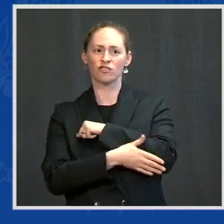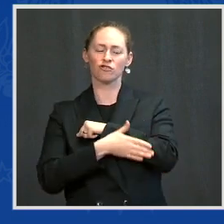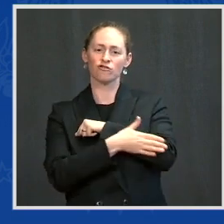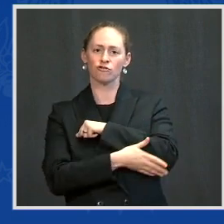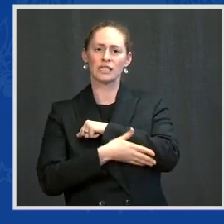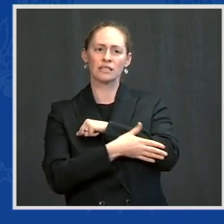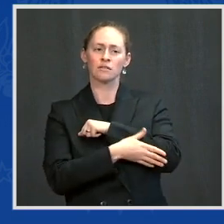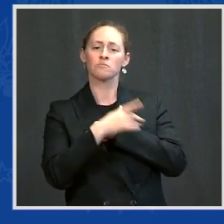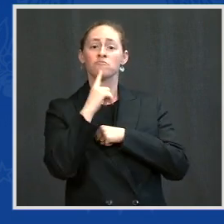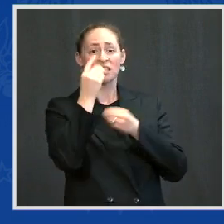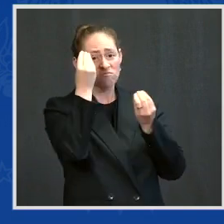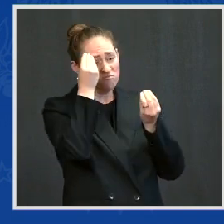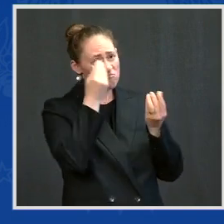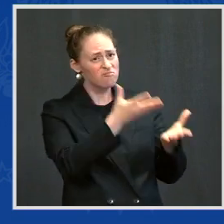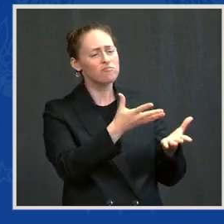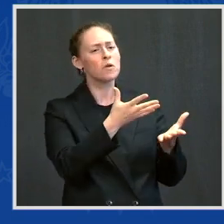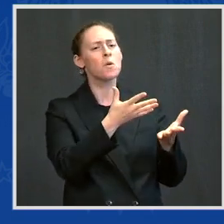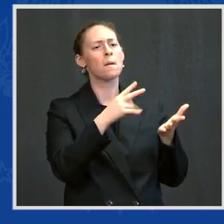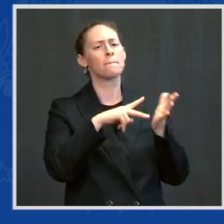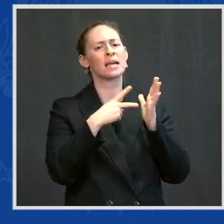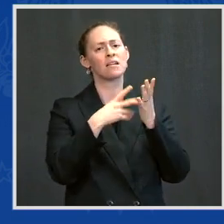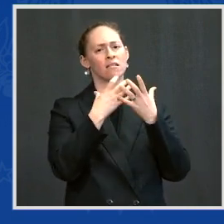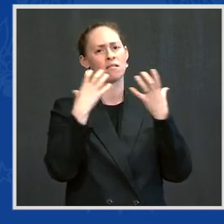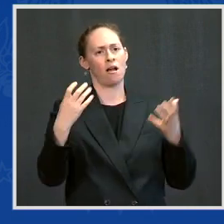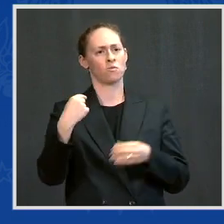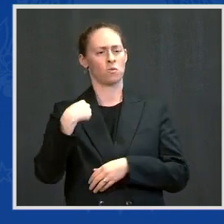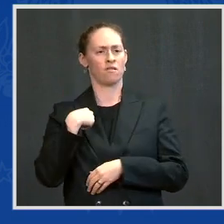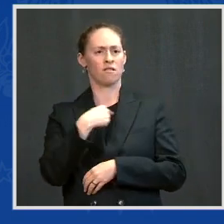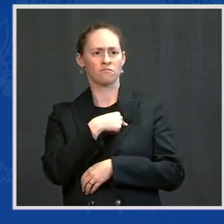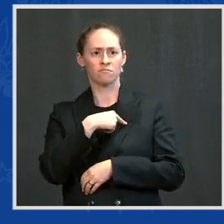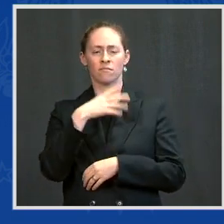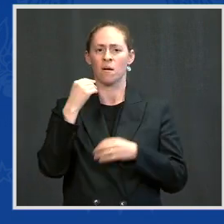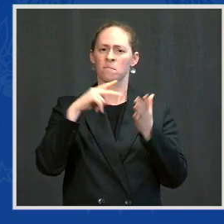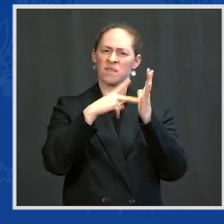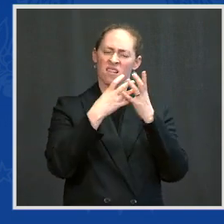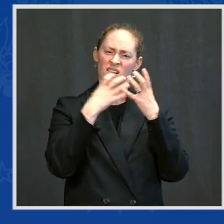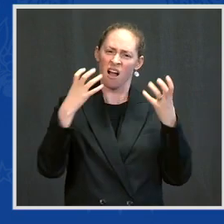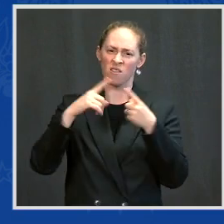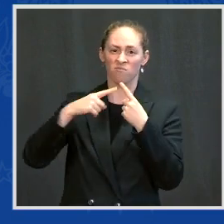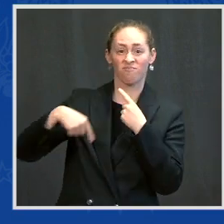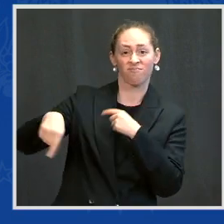affirmation of our shared history of sacrifice that binds the Republic of Korea and